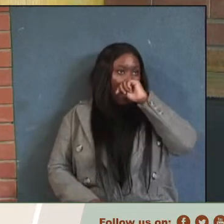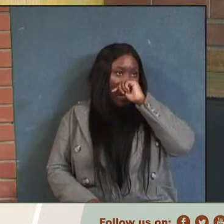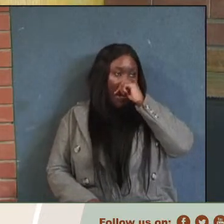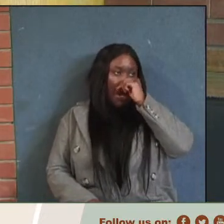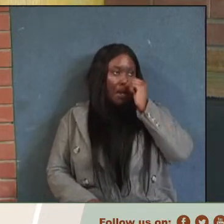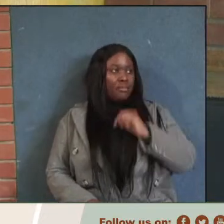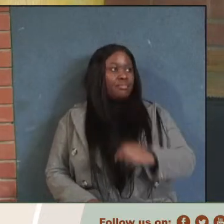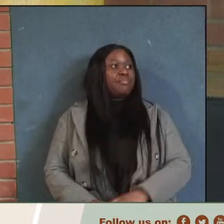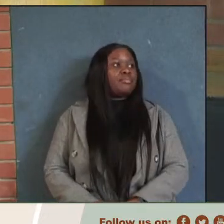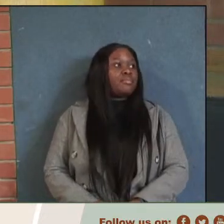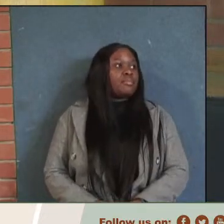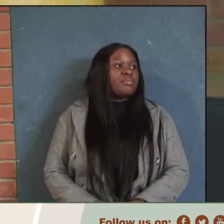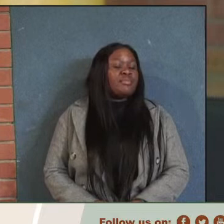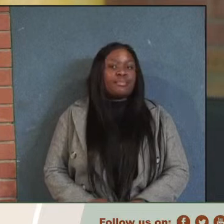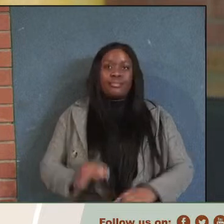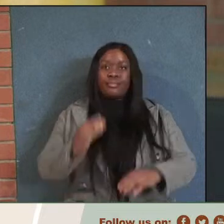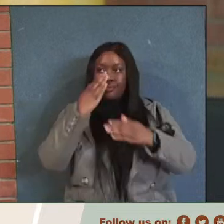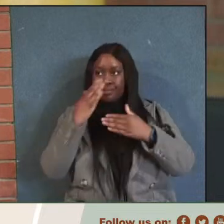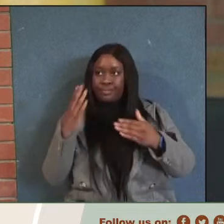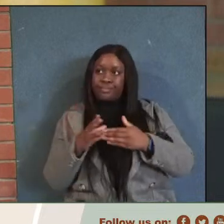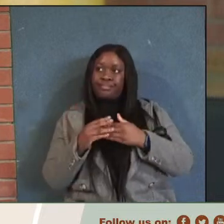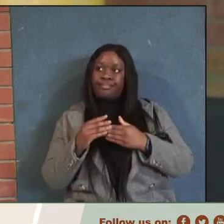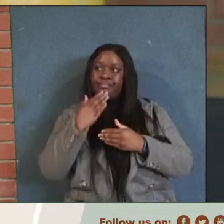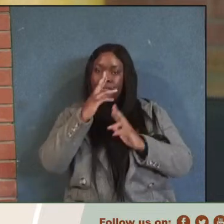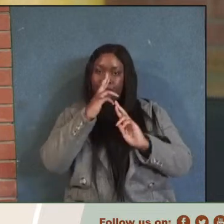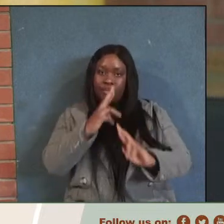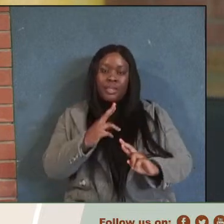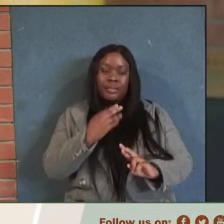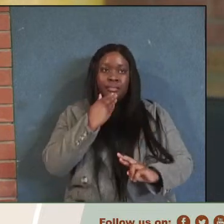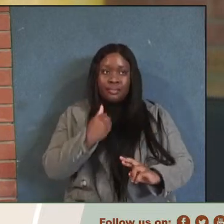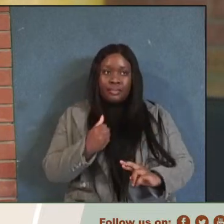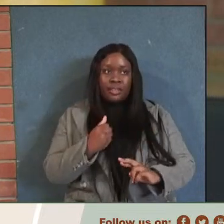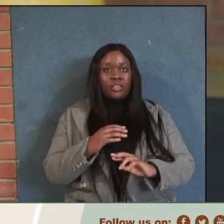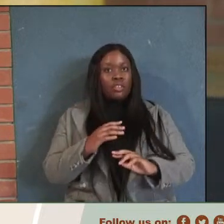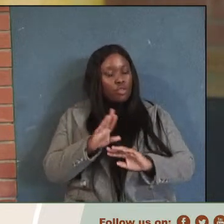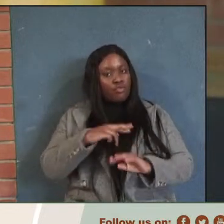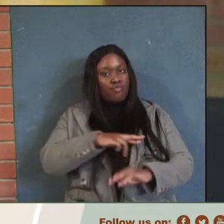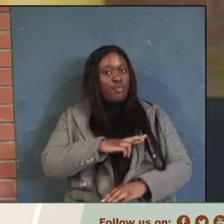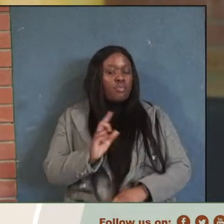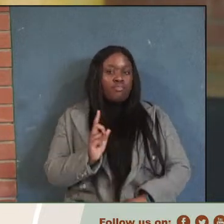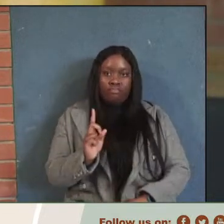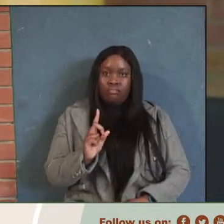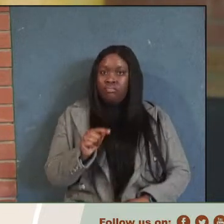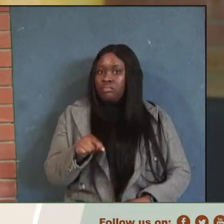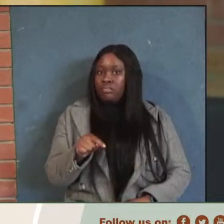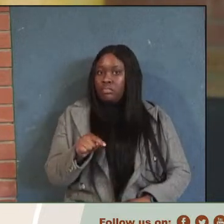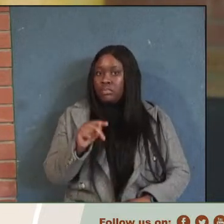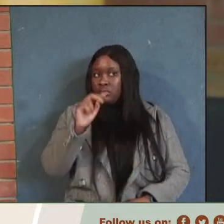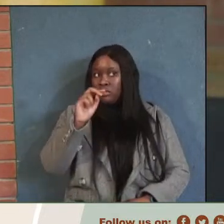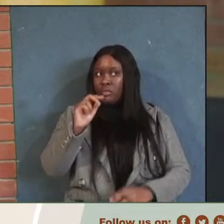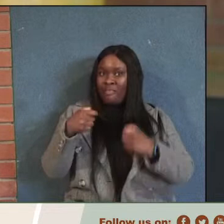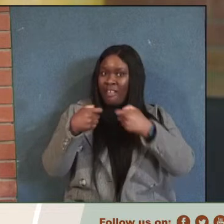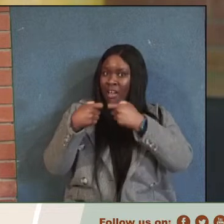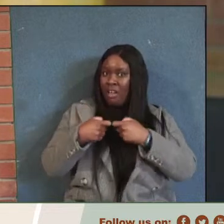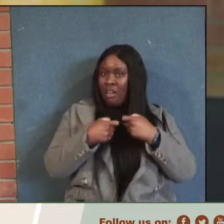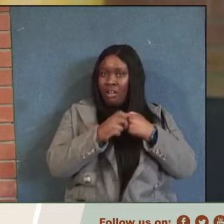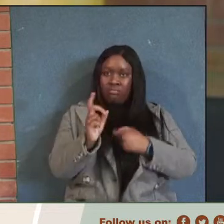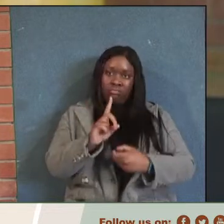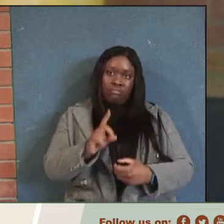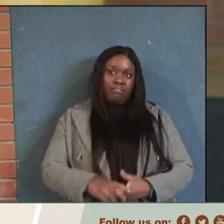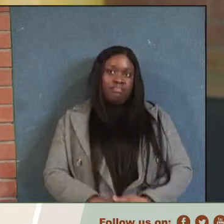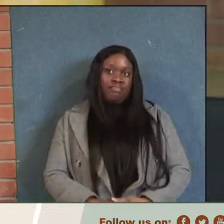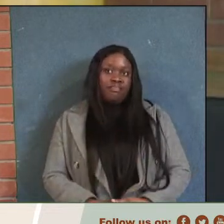But, honorable members, please be respectful and let's not be rude. This isn't us fighting. Mm-hmm. Thank you.